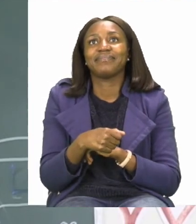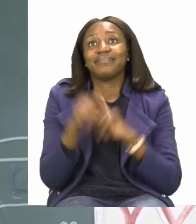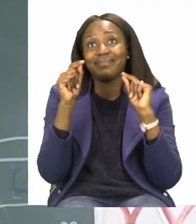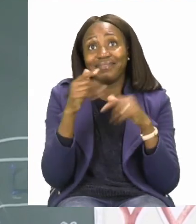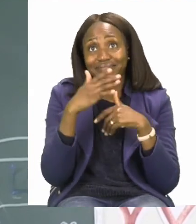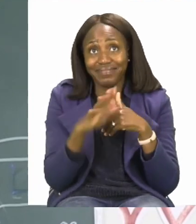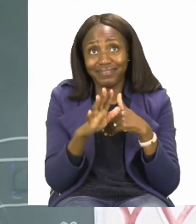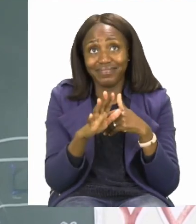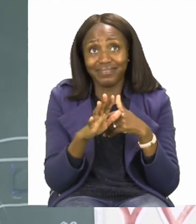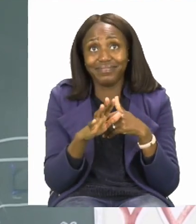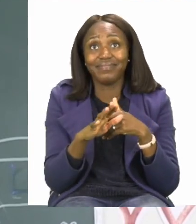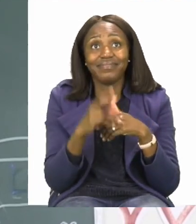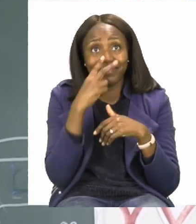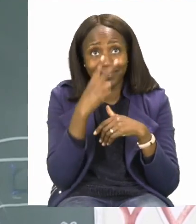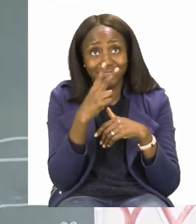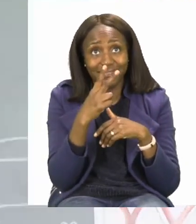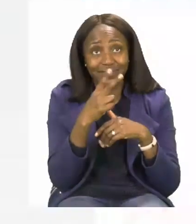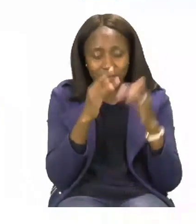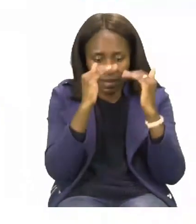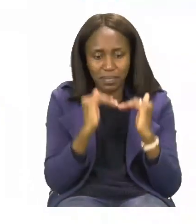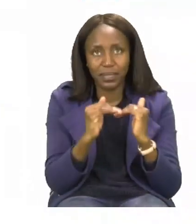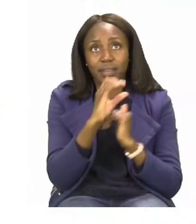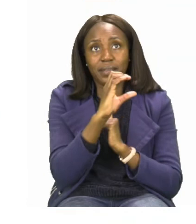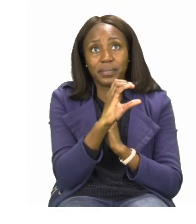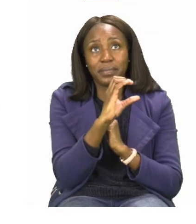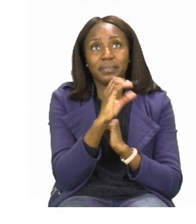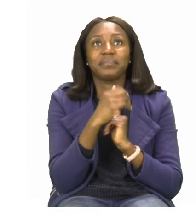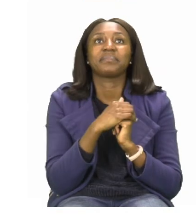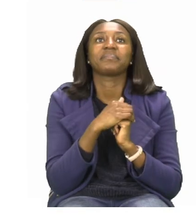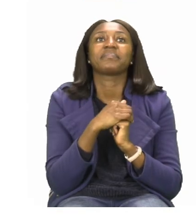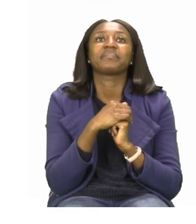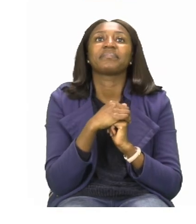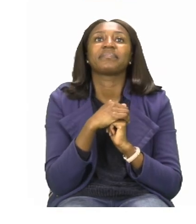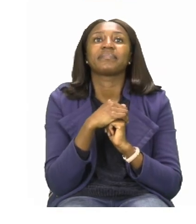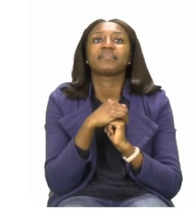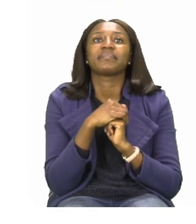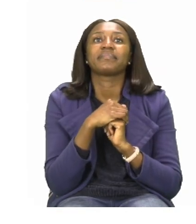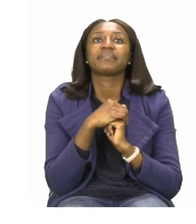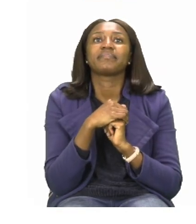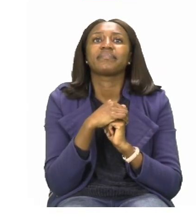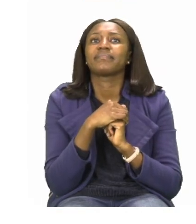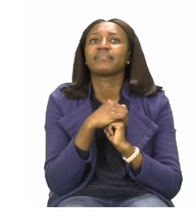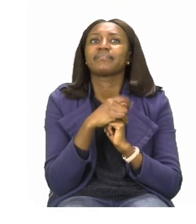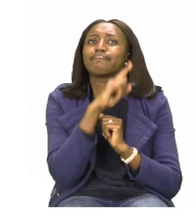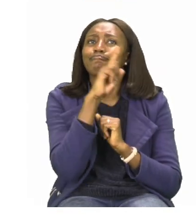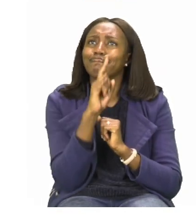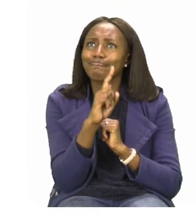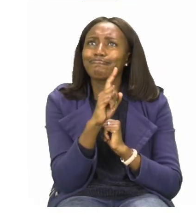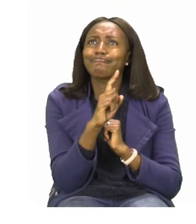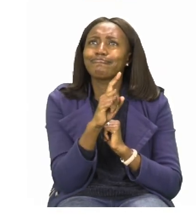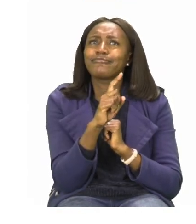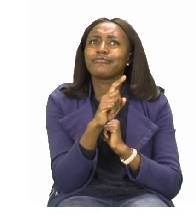now that we're done with that part, let's take a look at the bottom of our exercise. The bottom is now asking for addition, but not